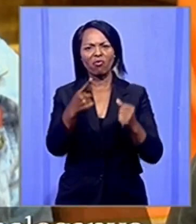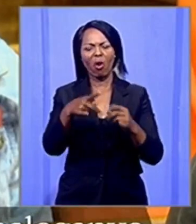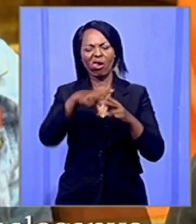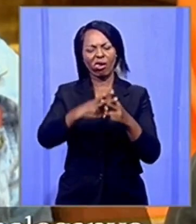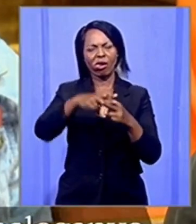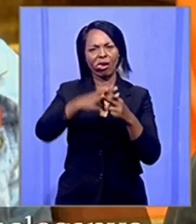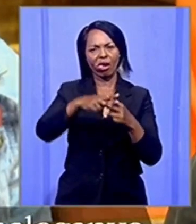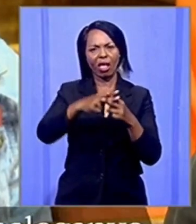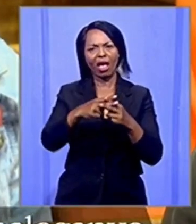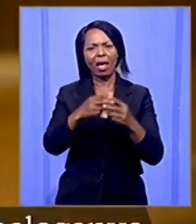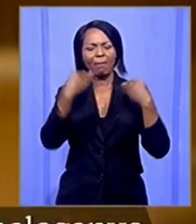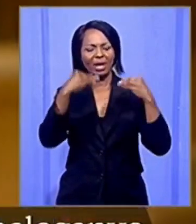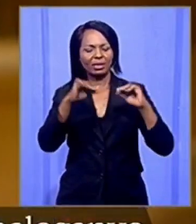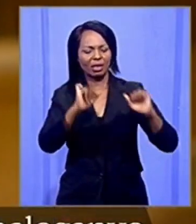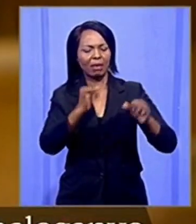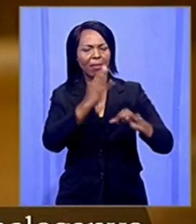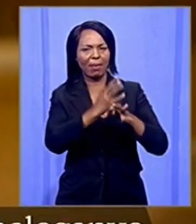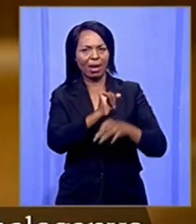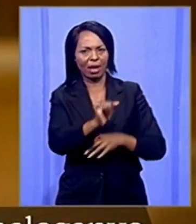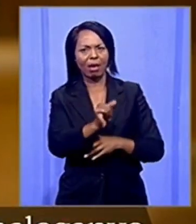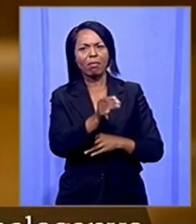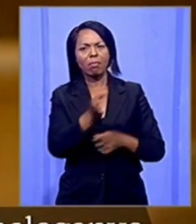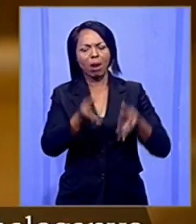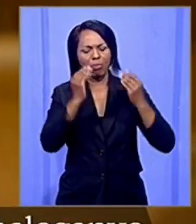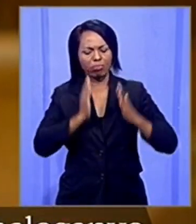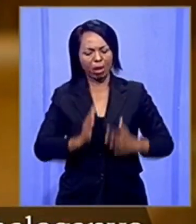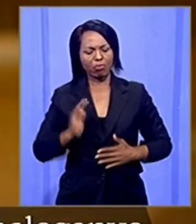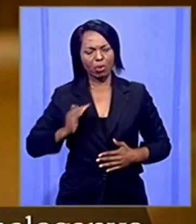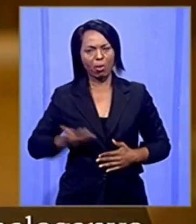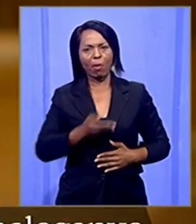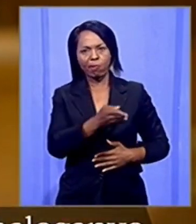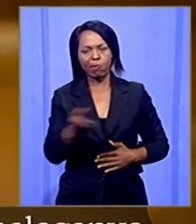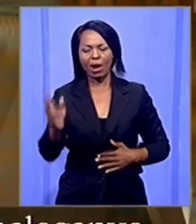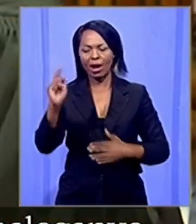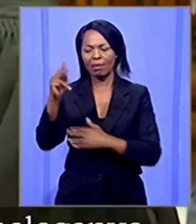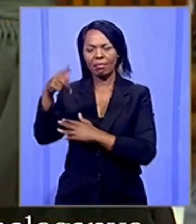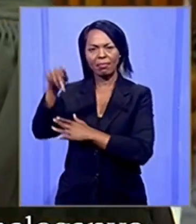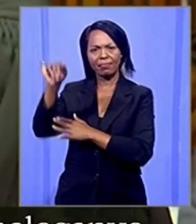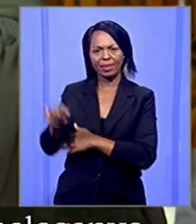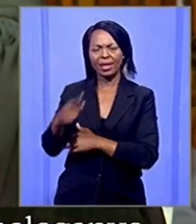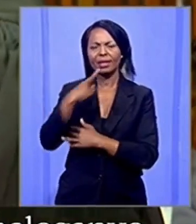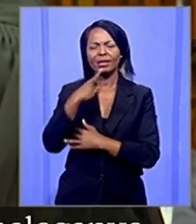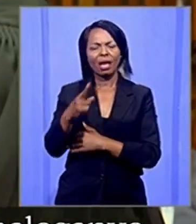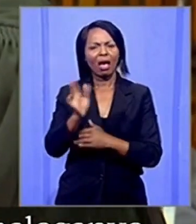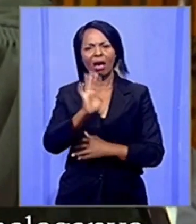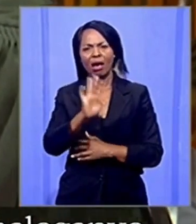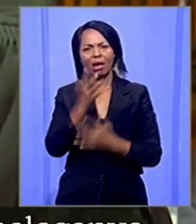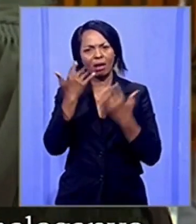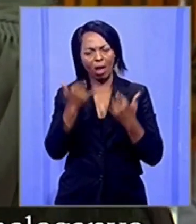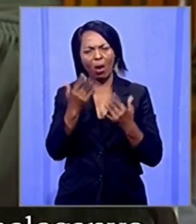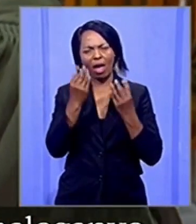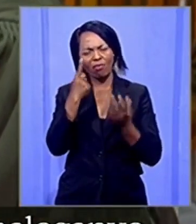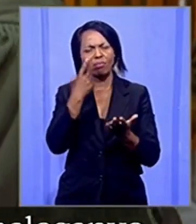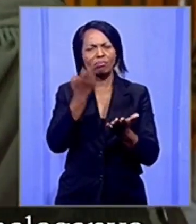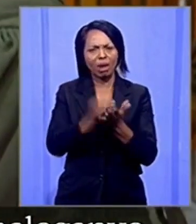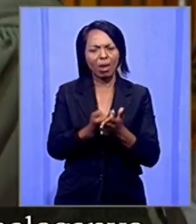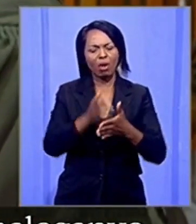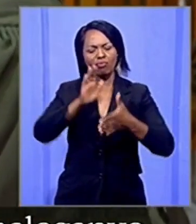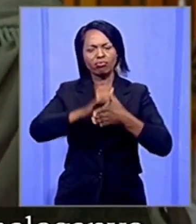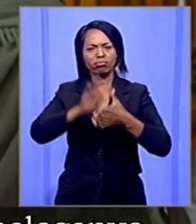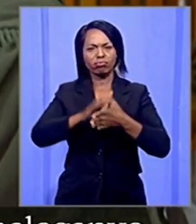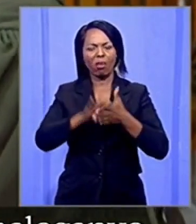ya ga rraagwe. Bothati ba bosekisi ba bosetšhaba NPA e gateletse gore ba ne ba ntse ba na le mabaka a utlwalang a